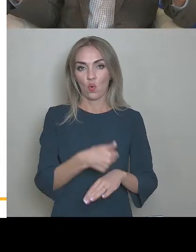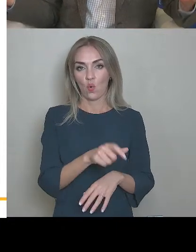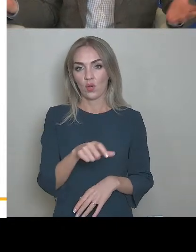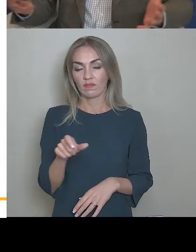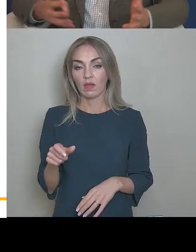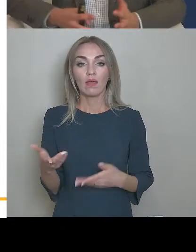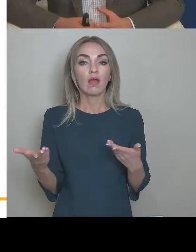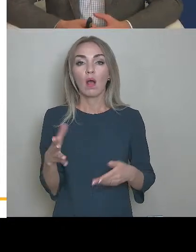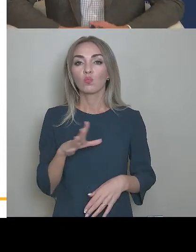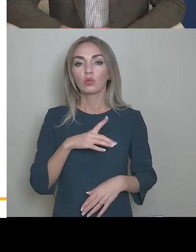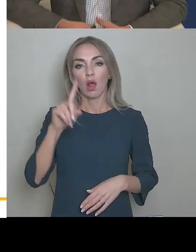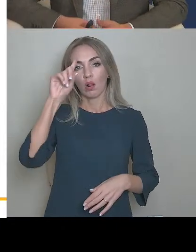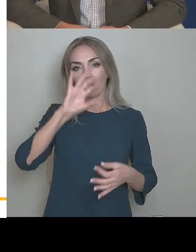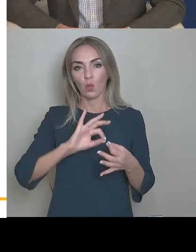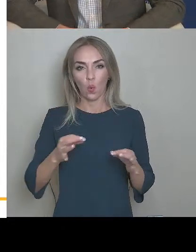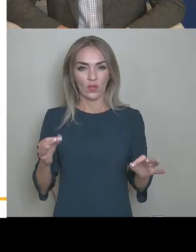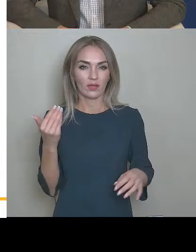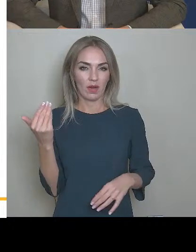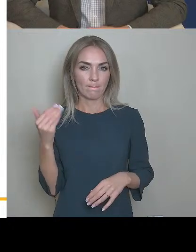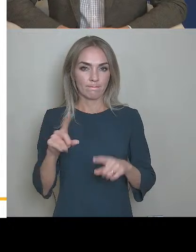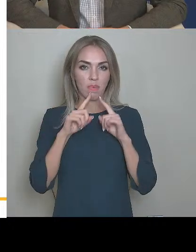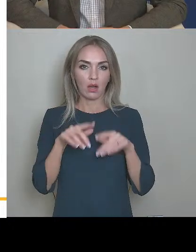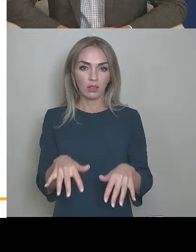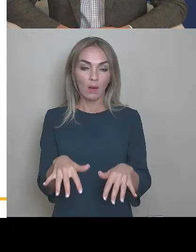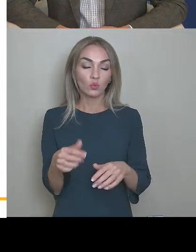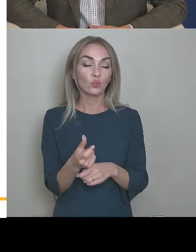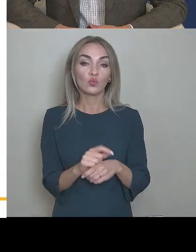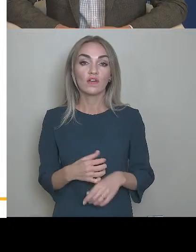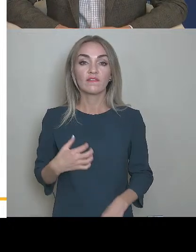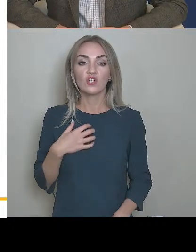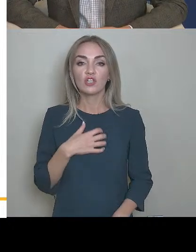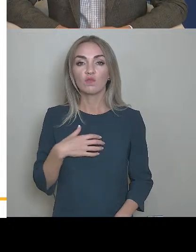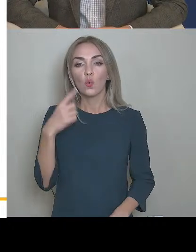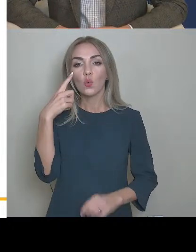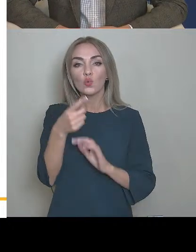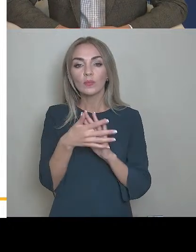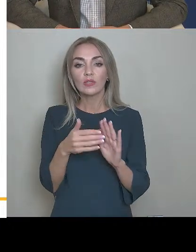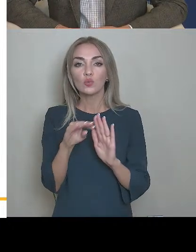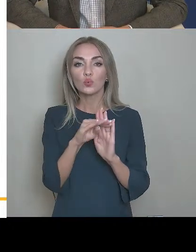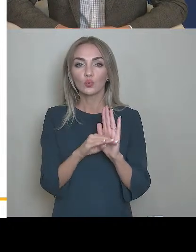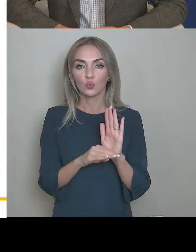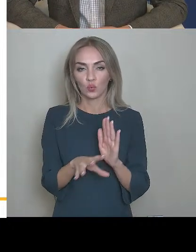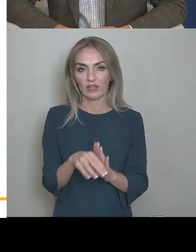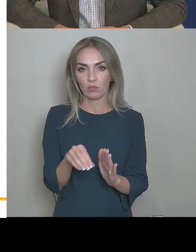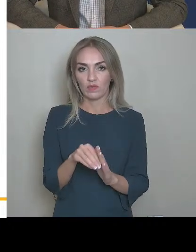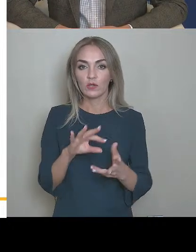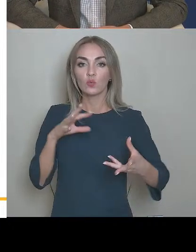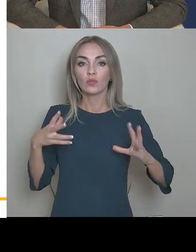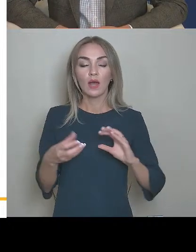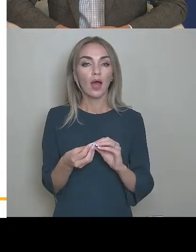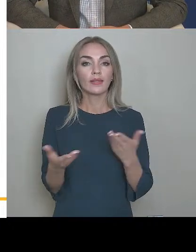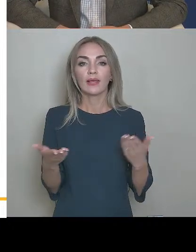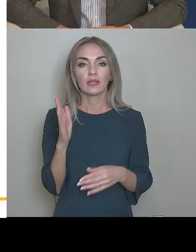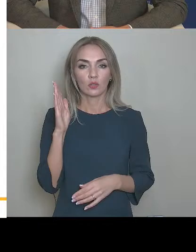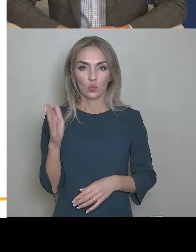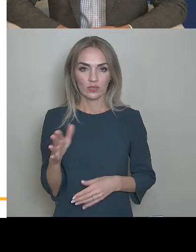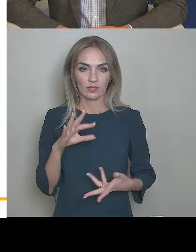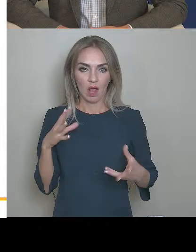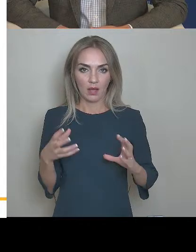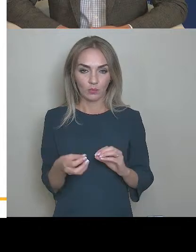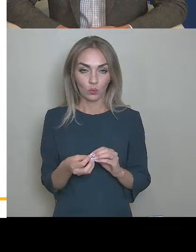of the village and village councils and towns council and the mayors of